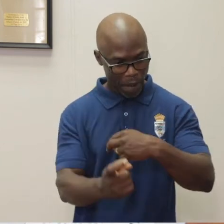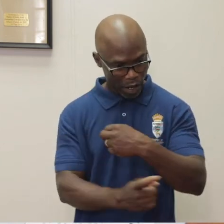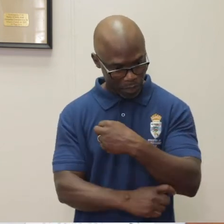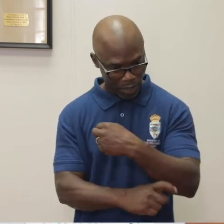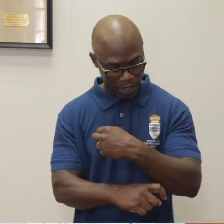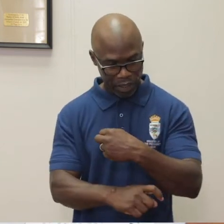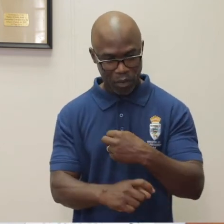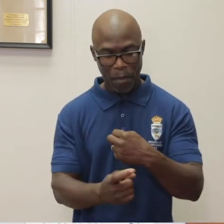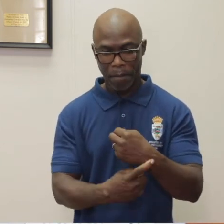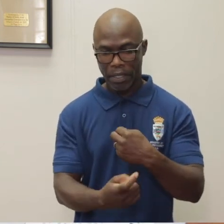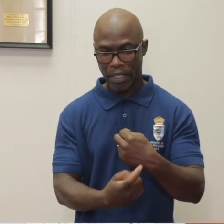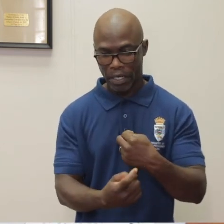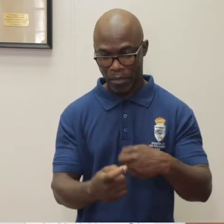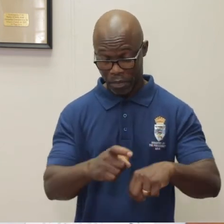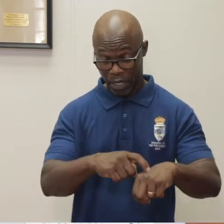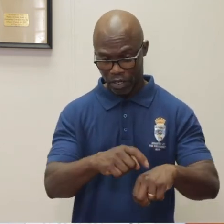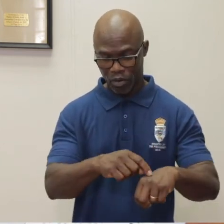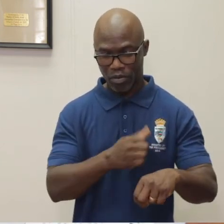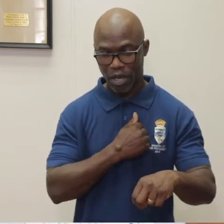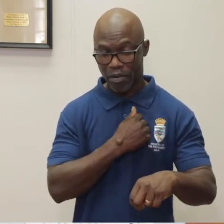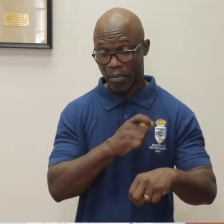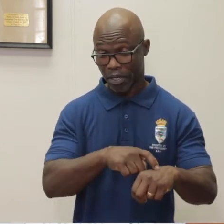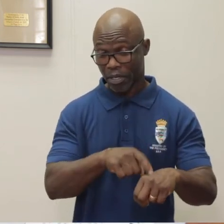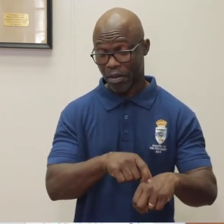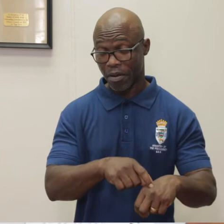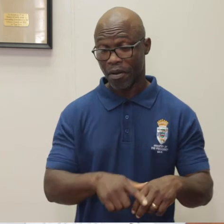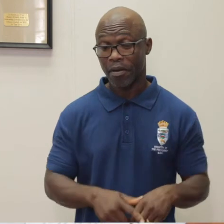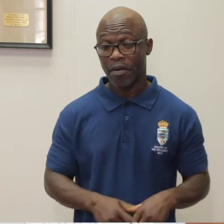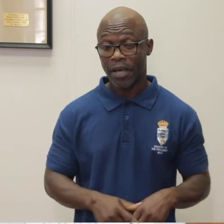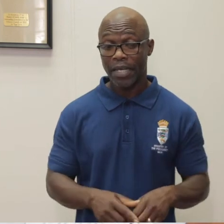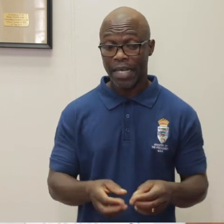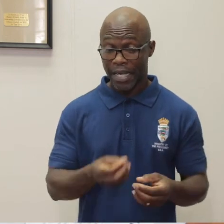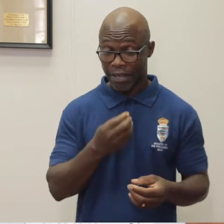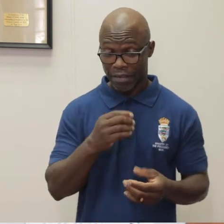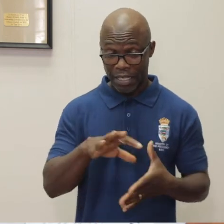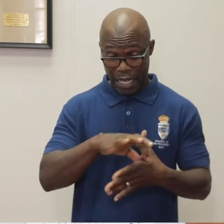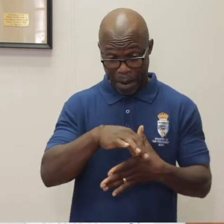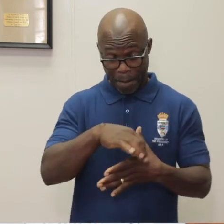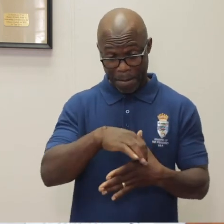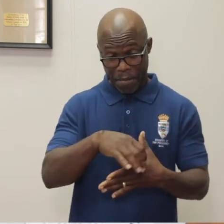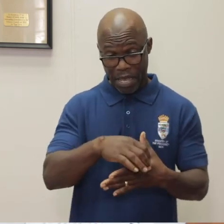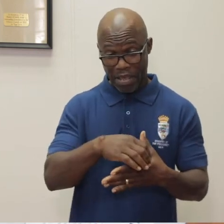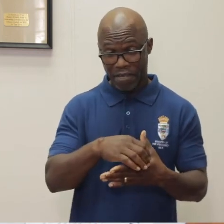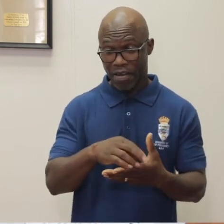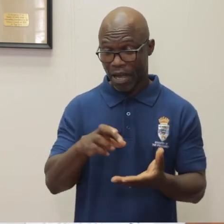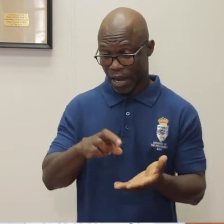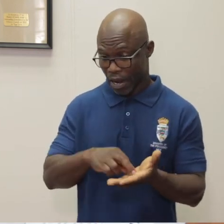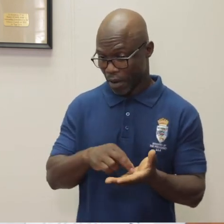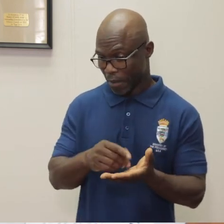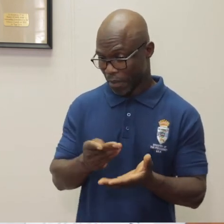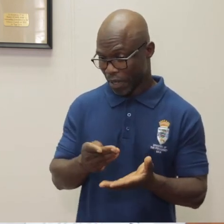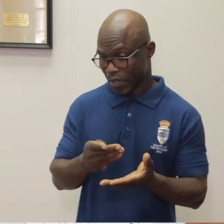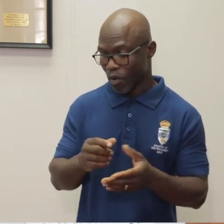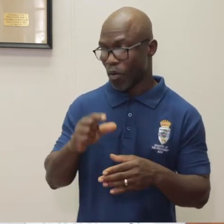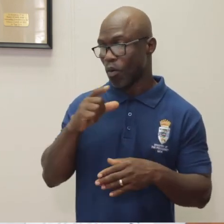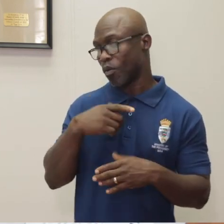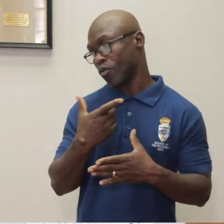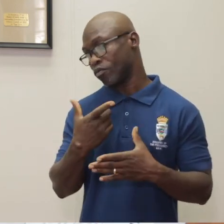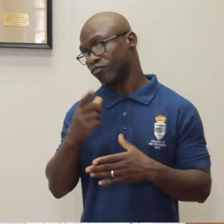And this is the exact amount of meat, where if you're eating beef, beans, or